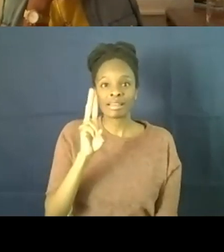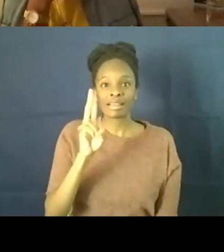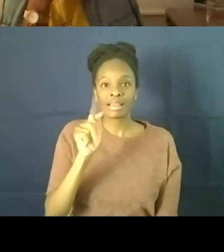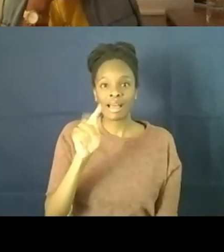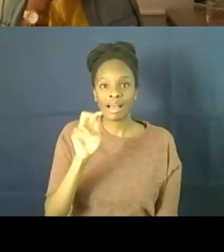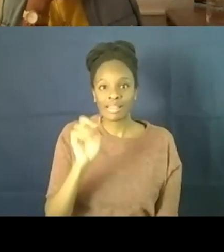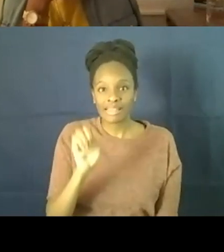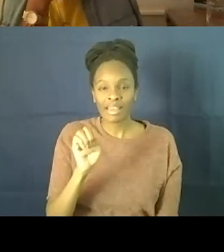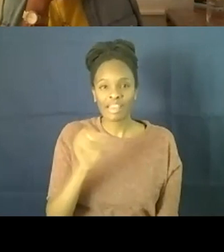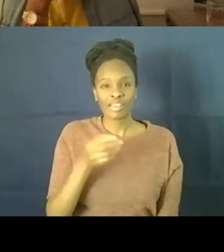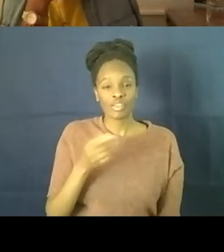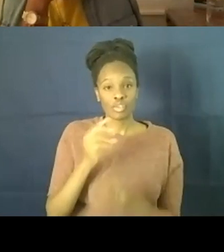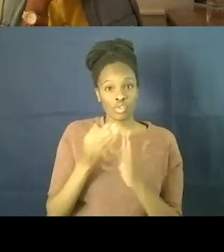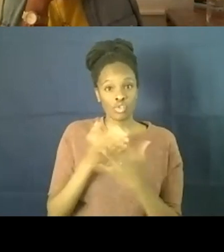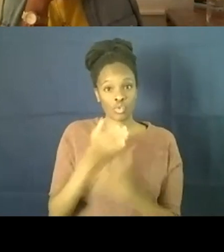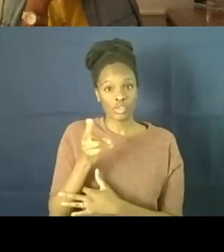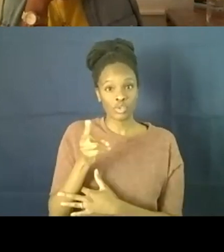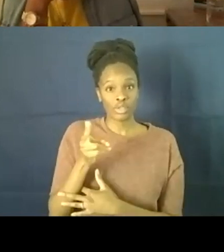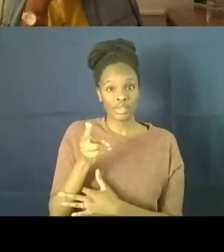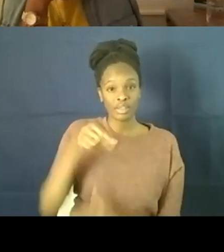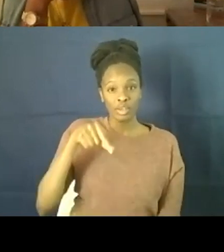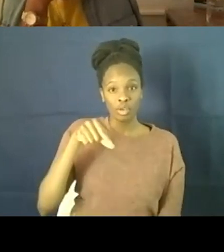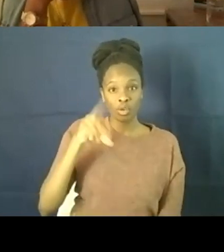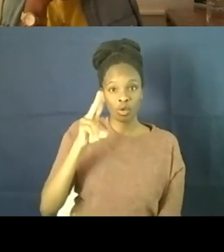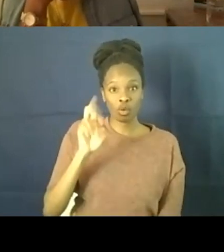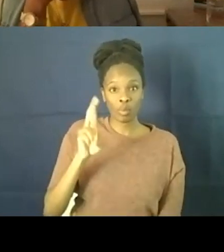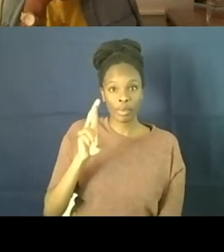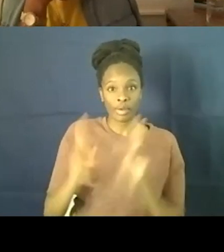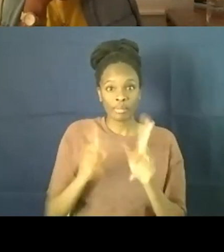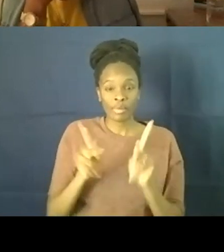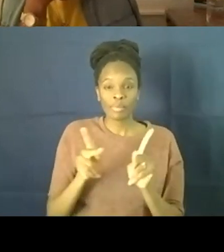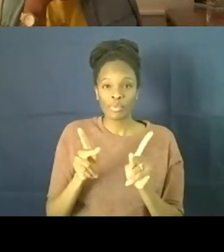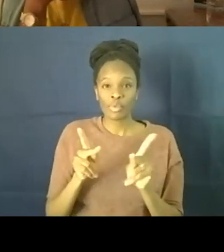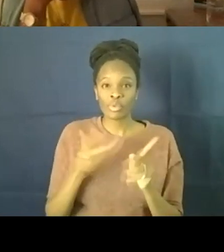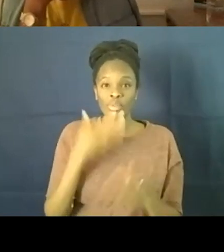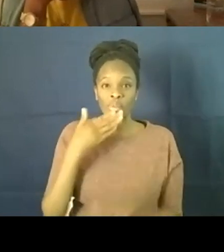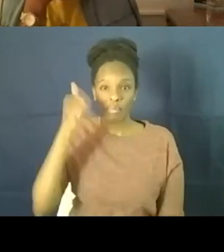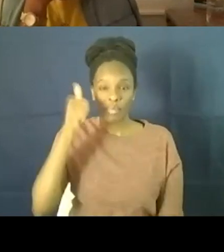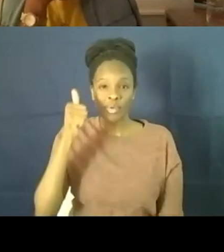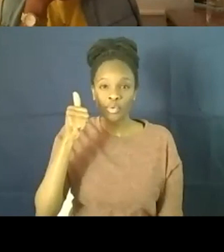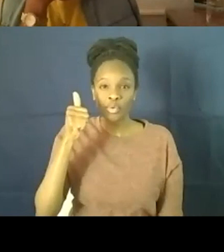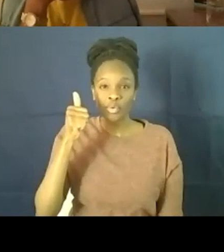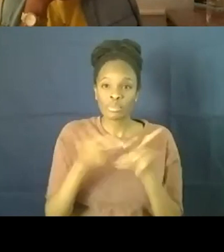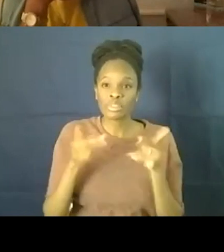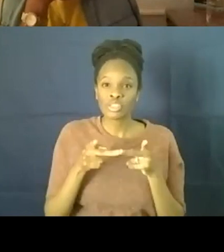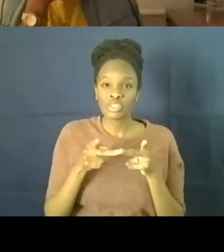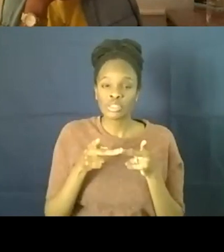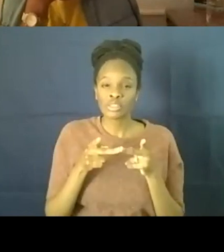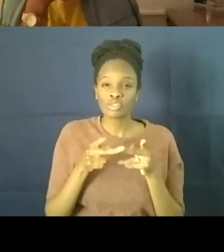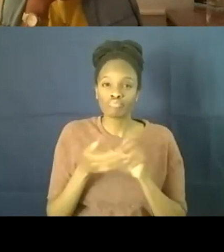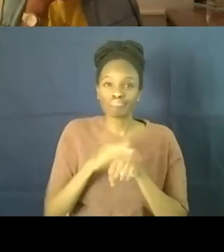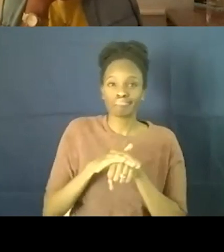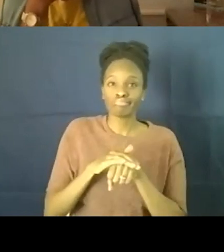well, for some reason, queer people tend to be in a better position to critique masculinity than others, just because I don't know,